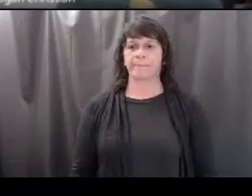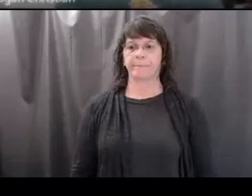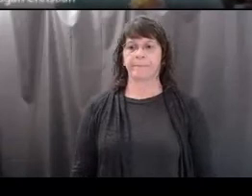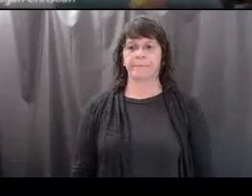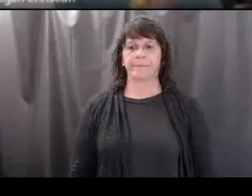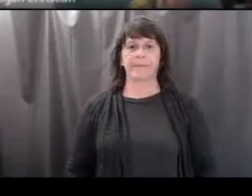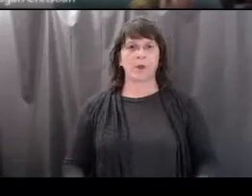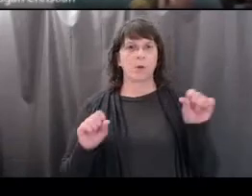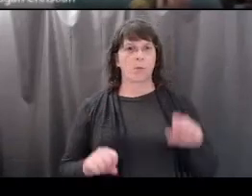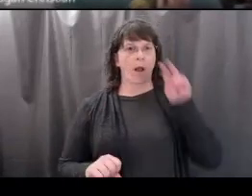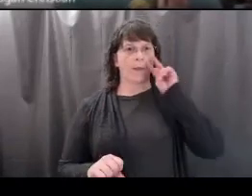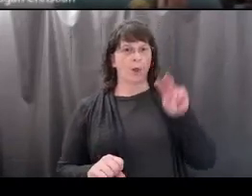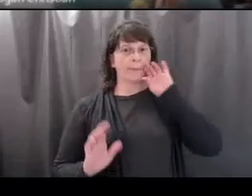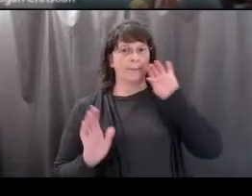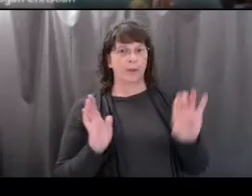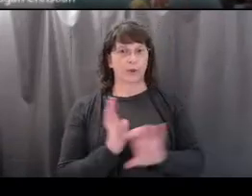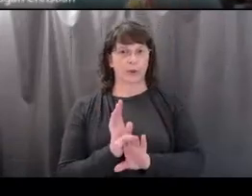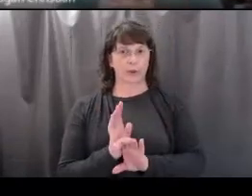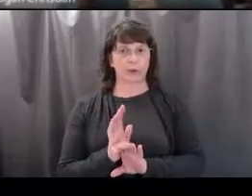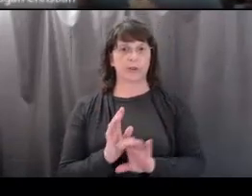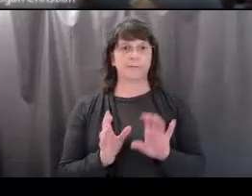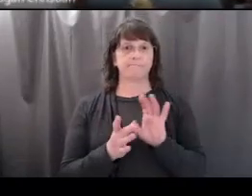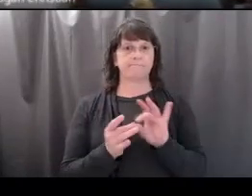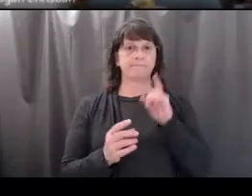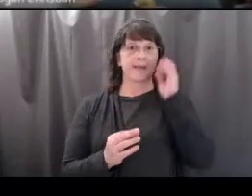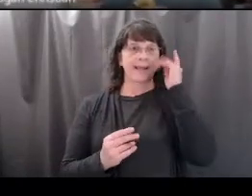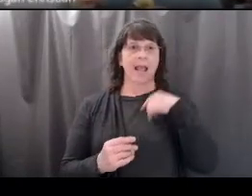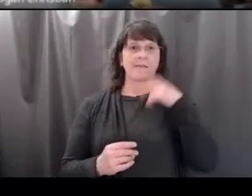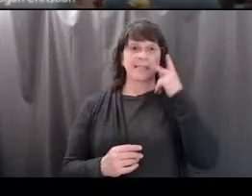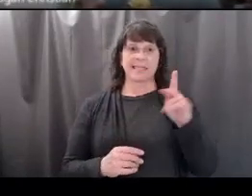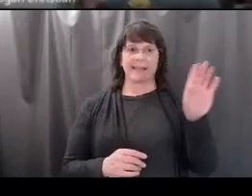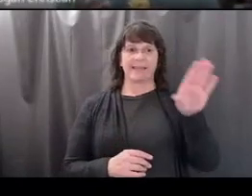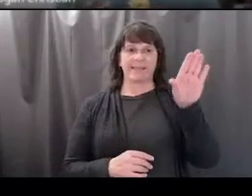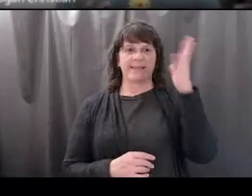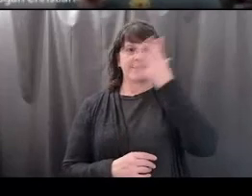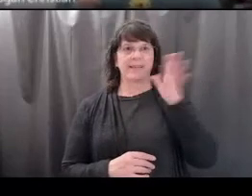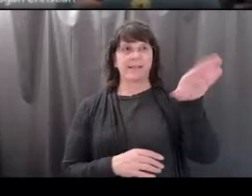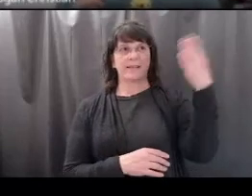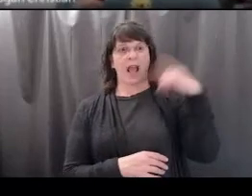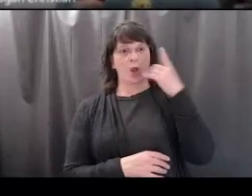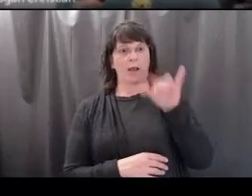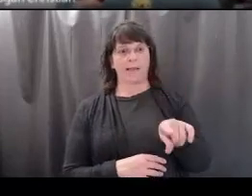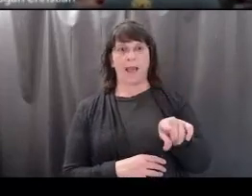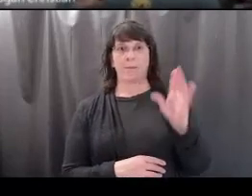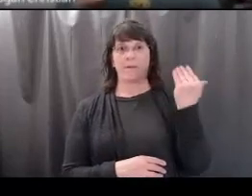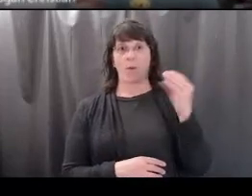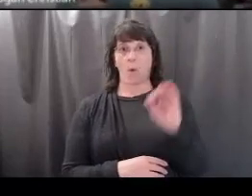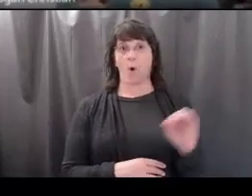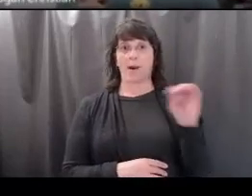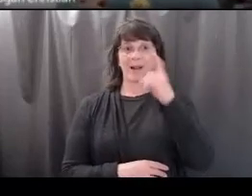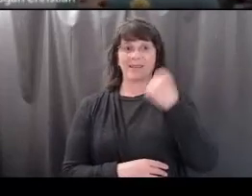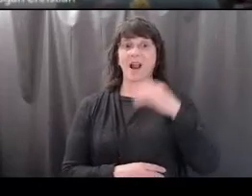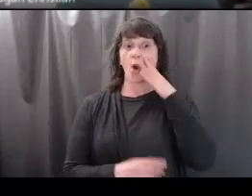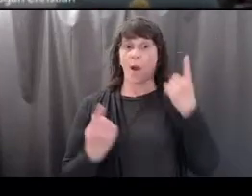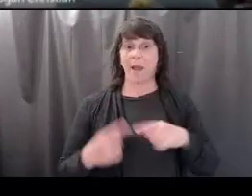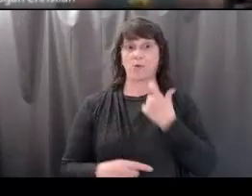So you're probably looking at this picture and saying, I've seen the sky look like that before. In Oregon, maybe, because I know that's